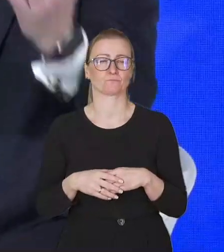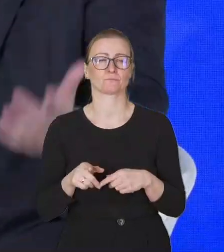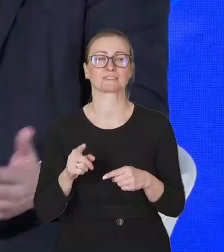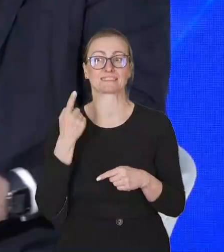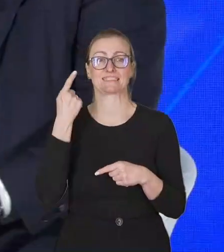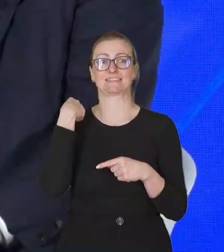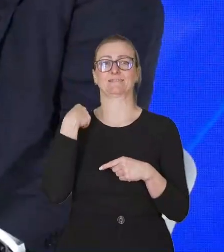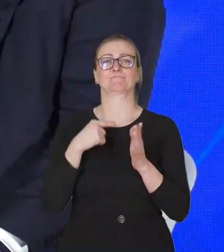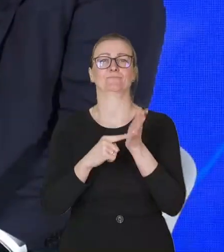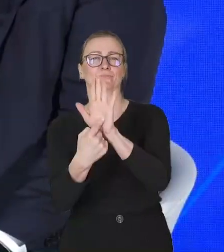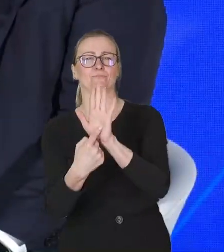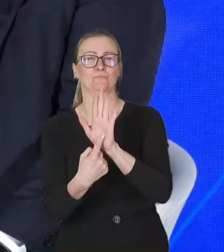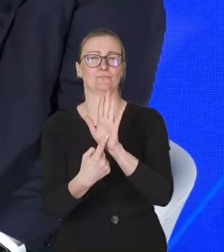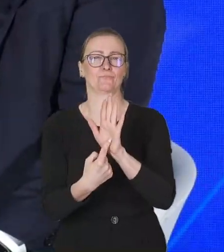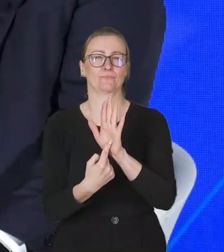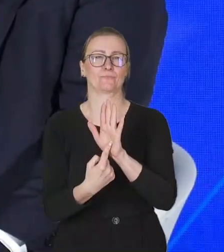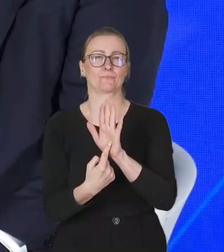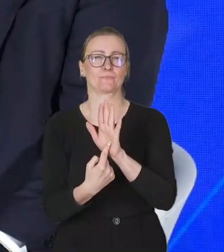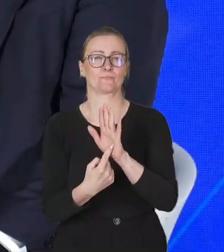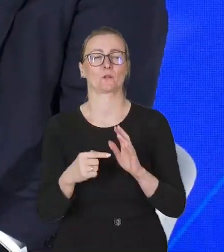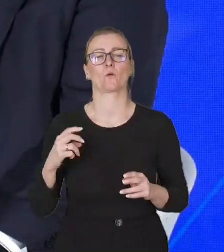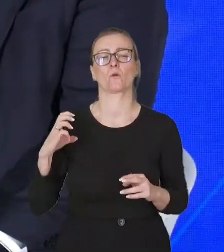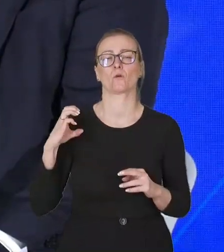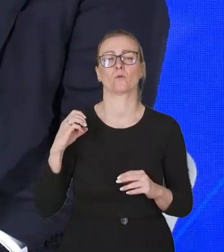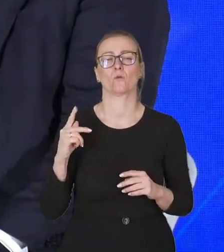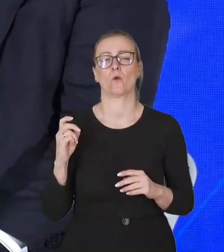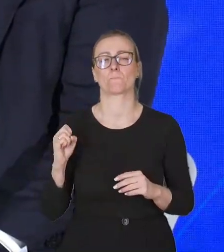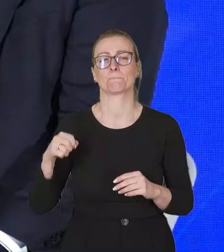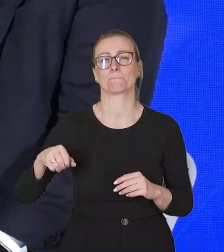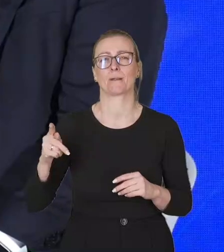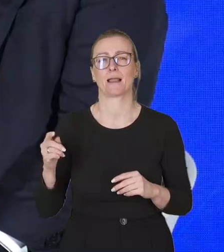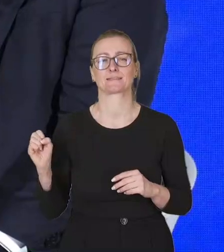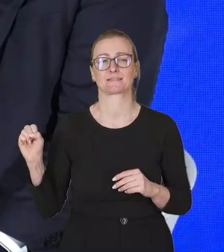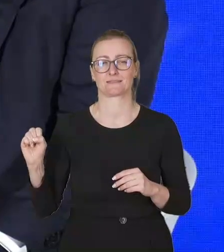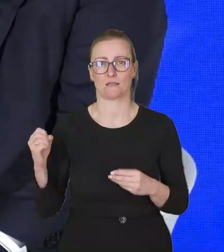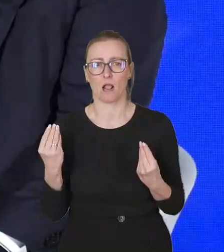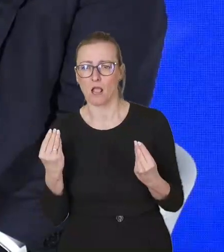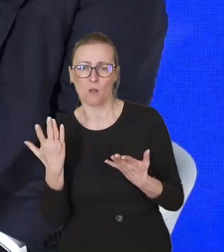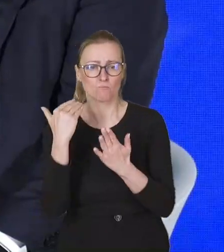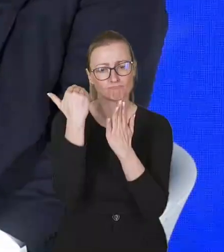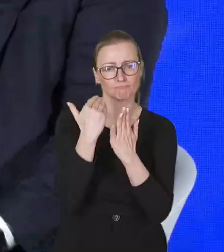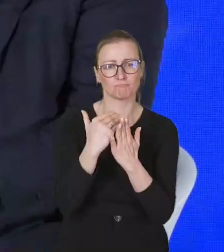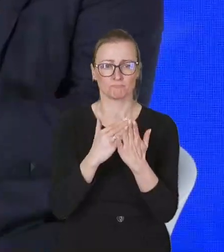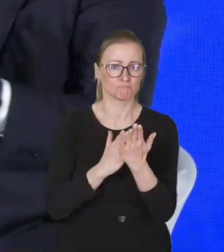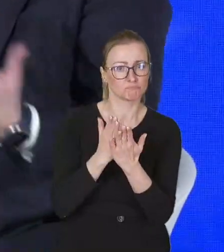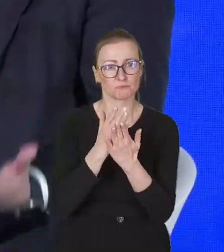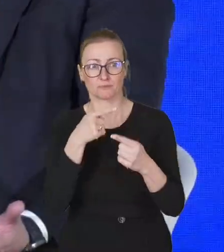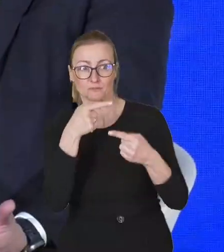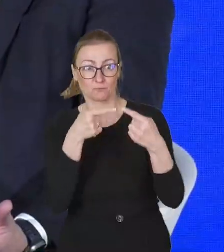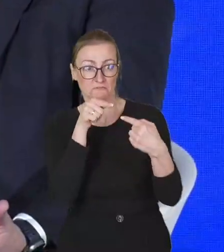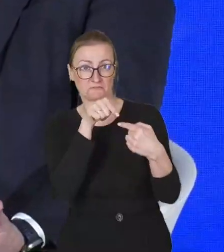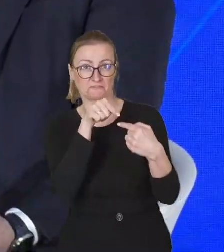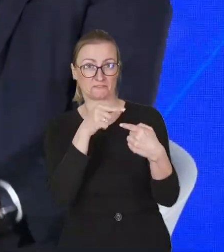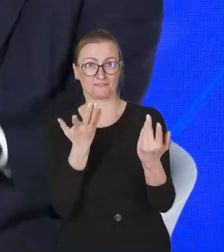the clean industrial deal that's supposed to come in the late February, this is all